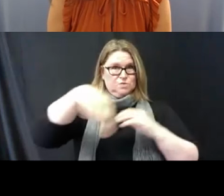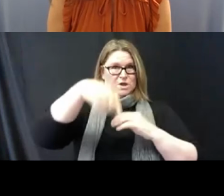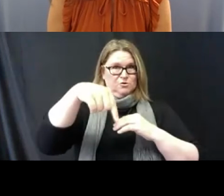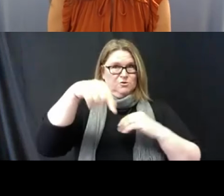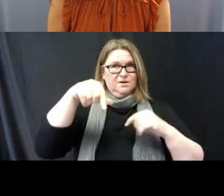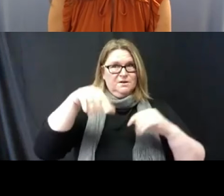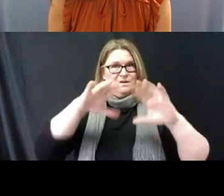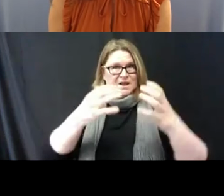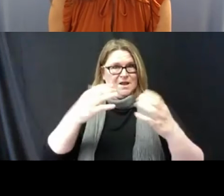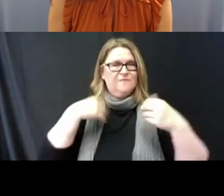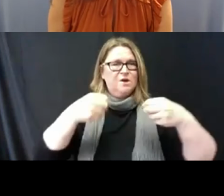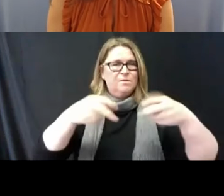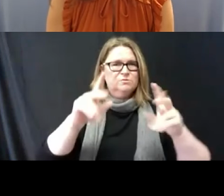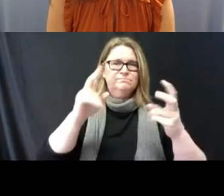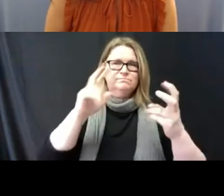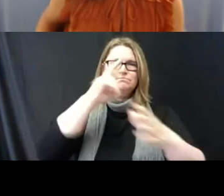program, and lots of